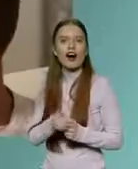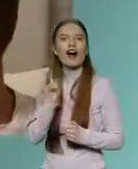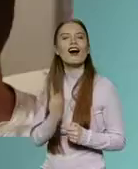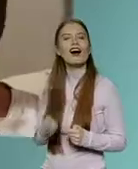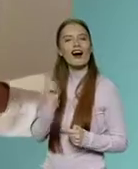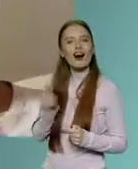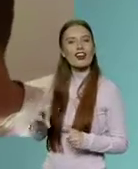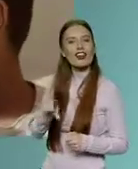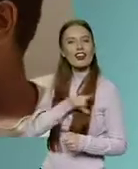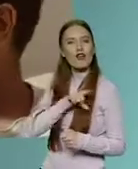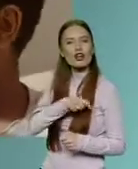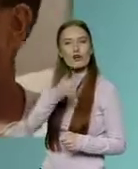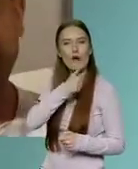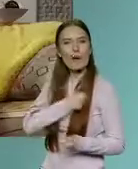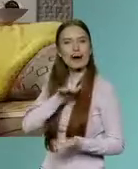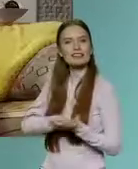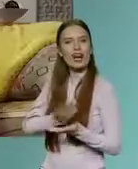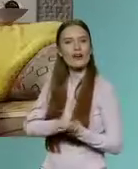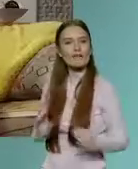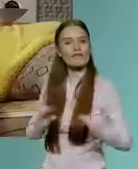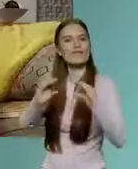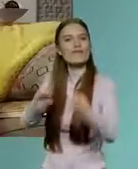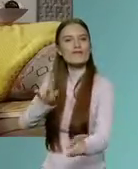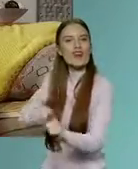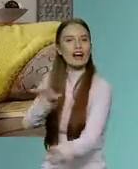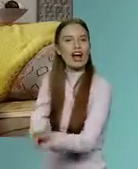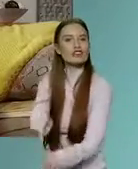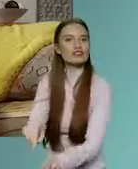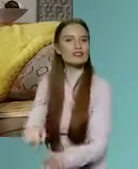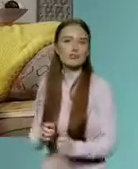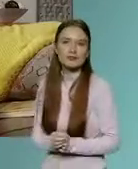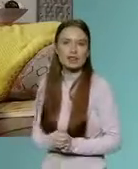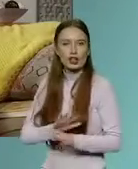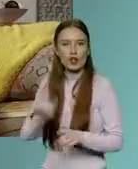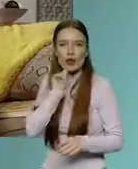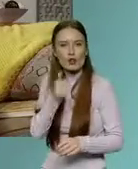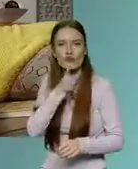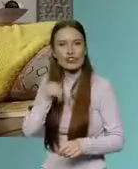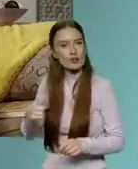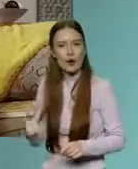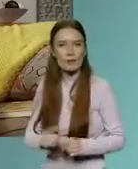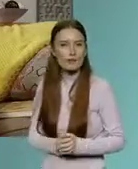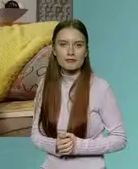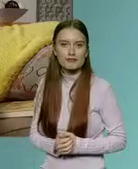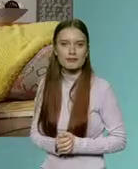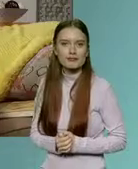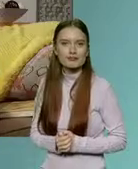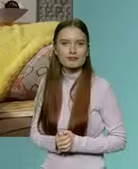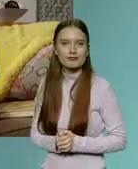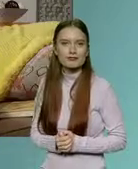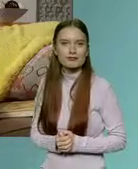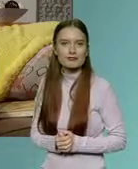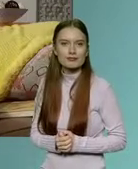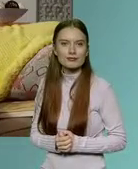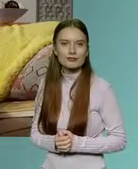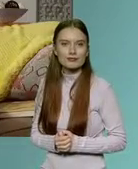Oh, so you were using my bologna sandwich as bait, which is not what you're going to do with this one. They turn back to the